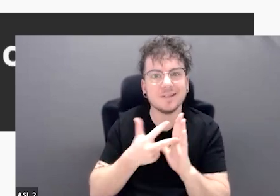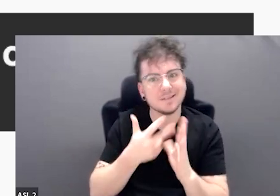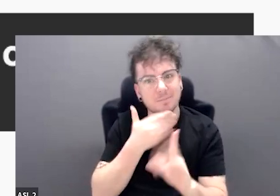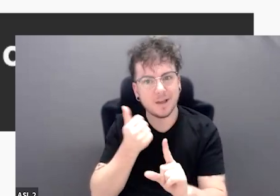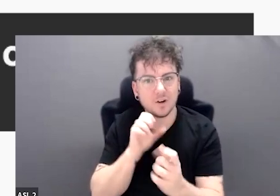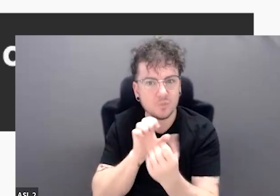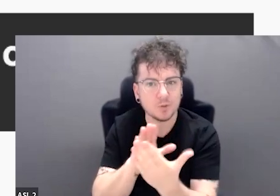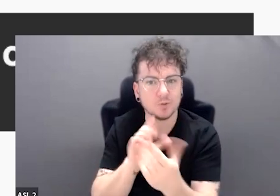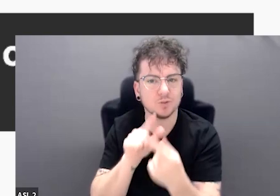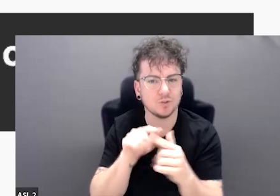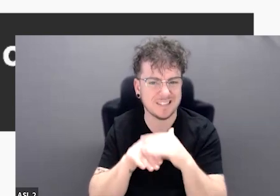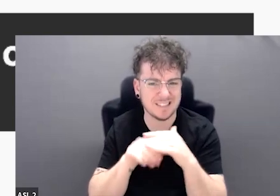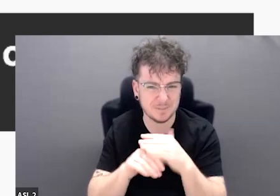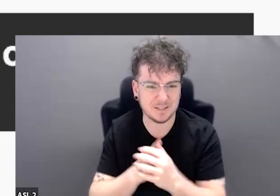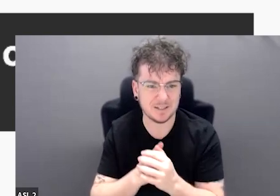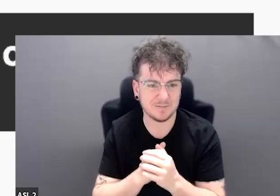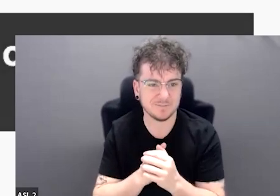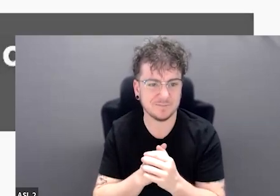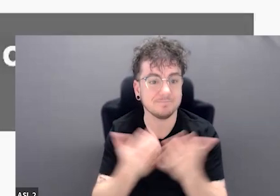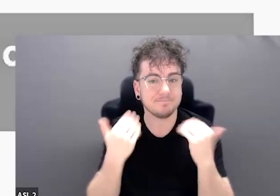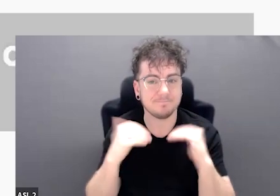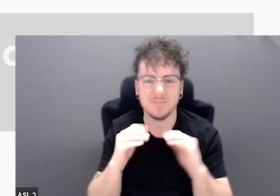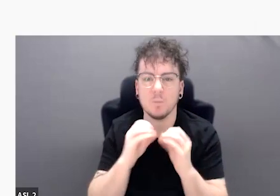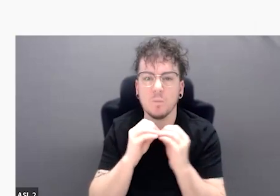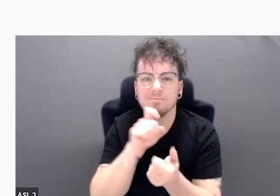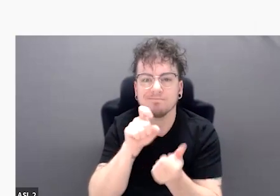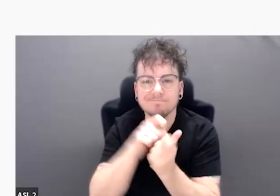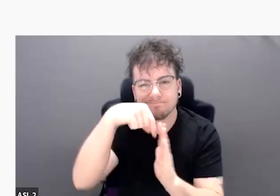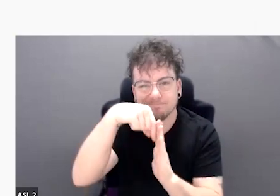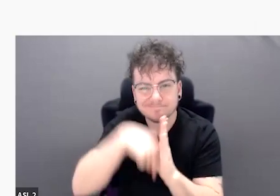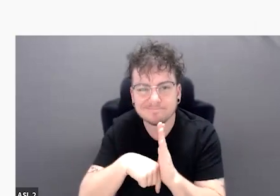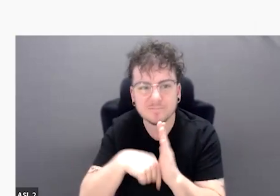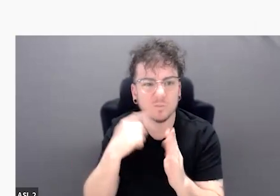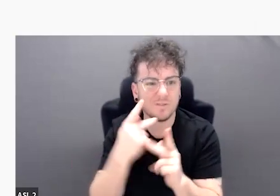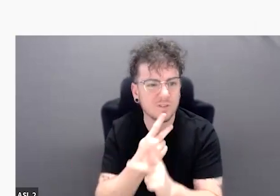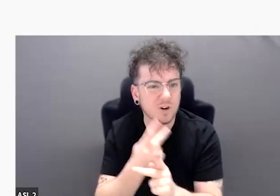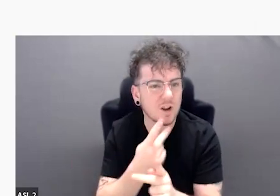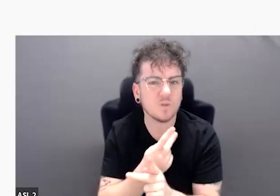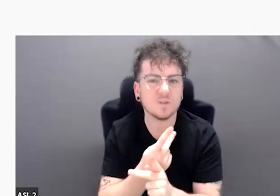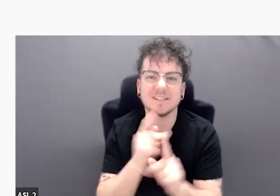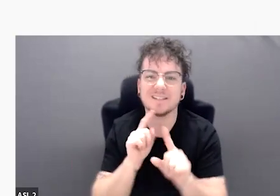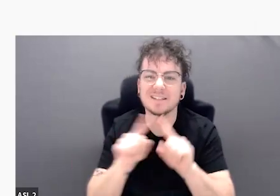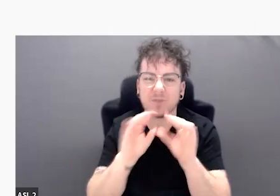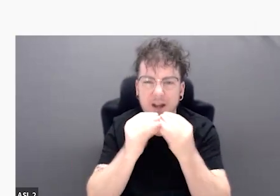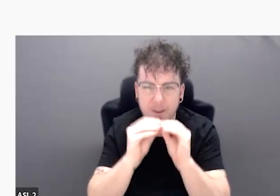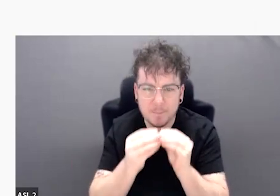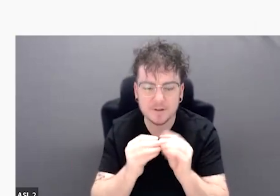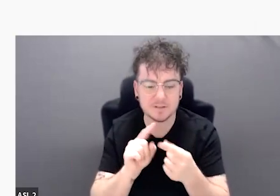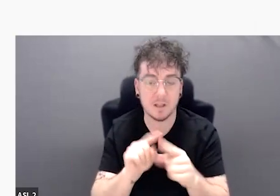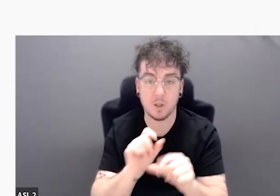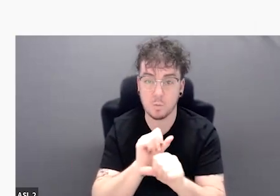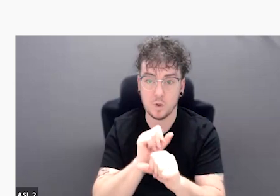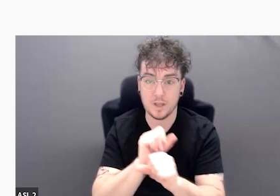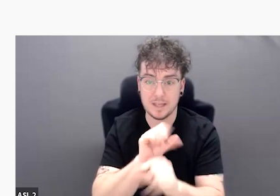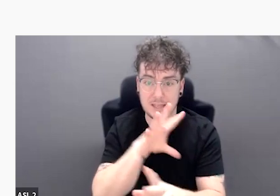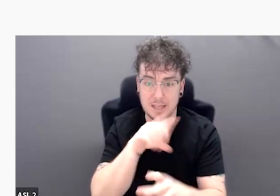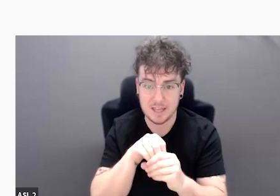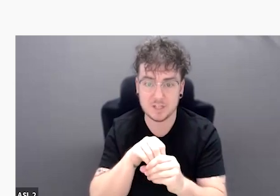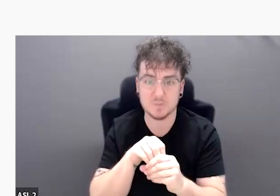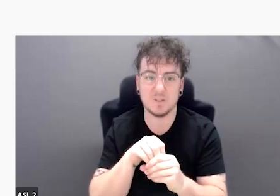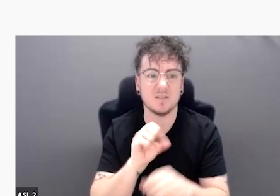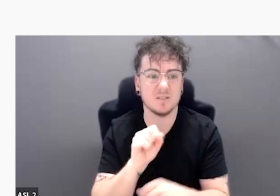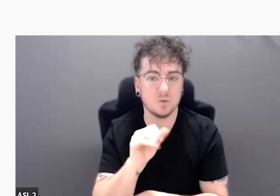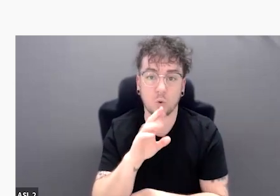more detailed level, we looked at metrics like our employee engagement score. And this year, for the first time, we